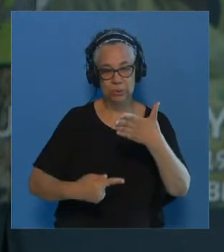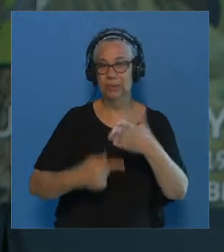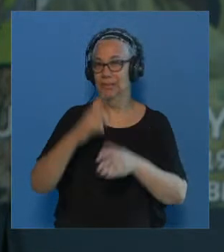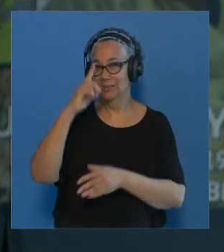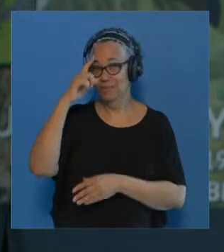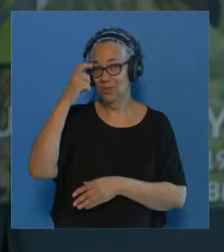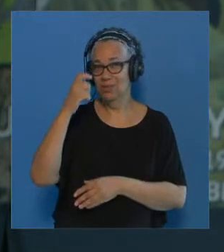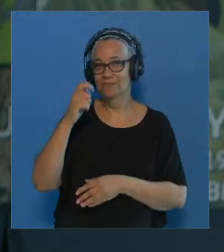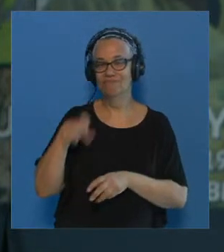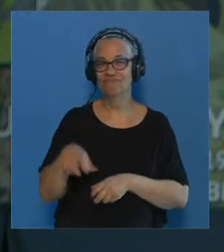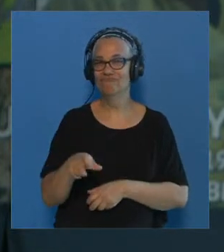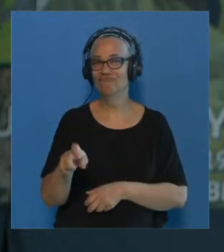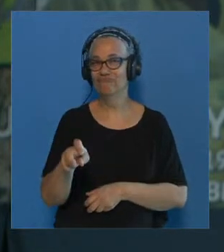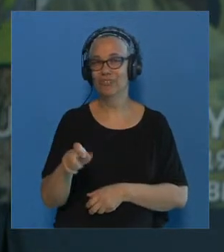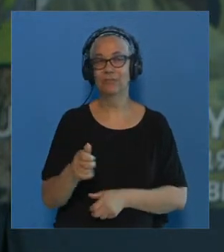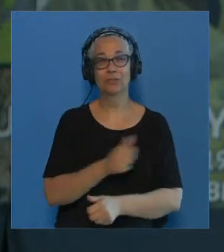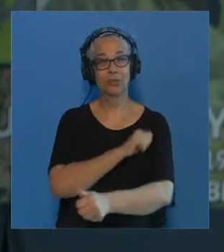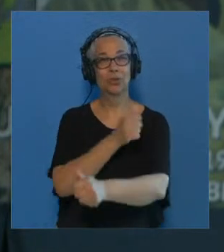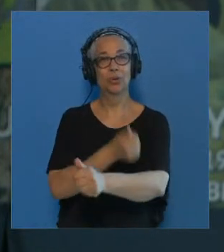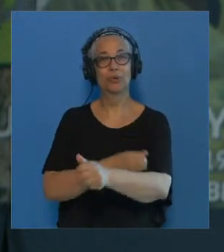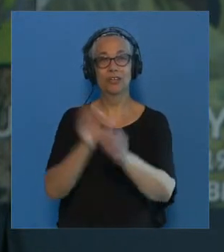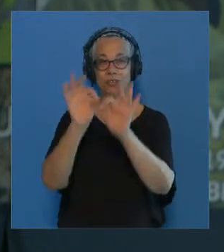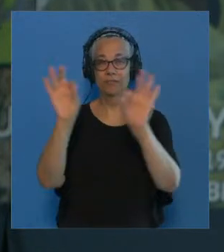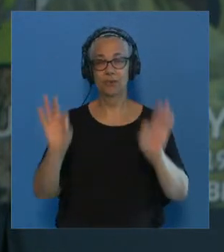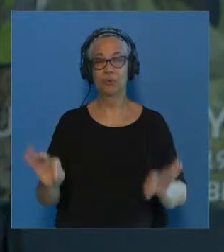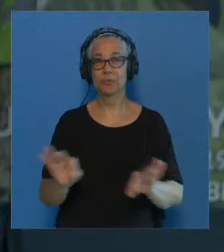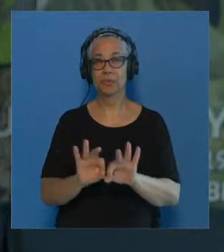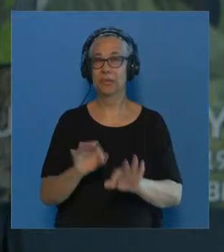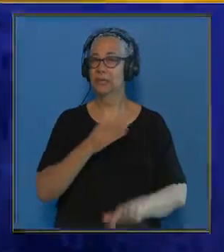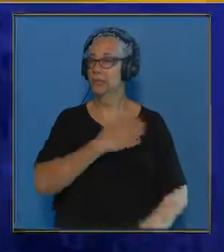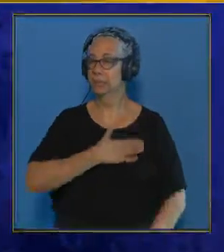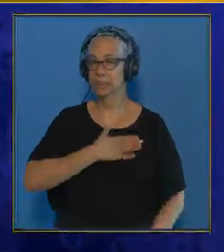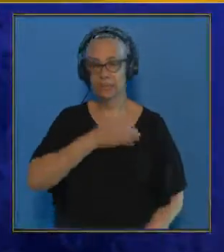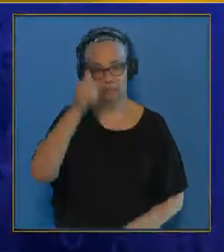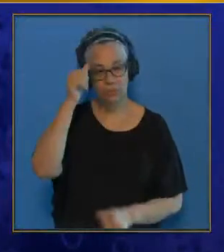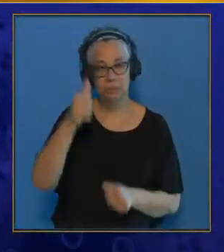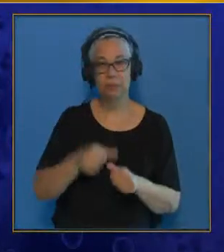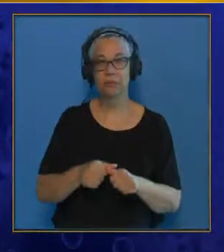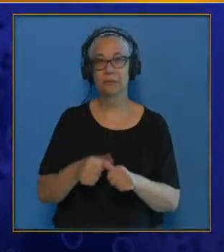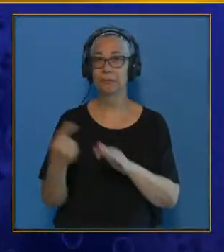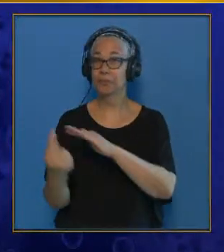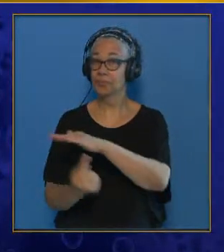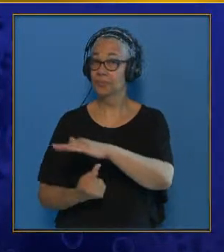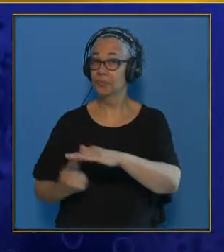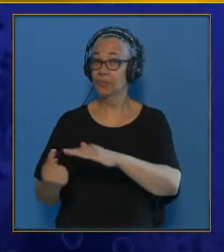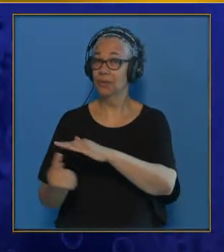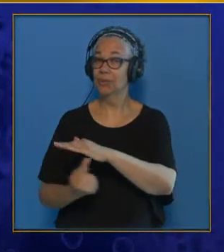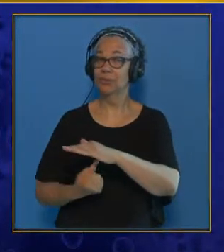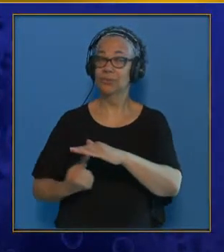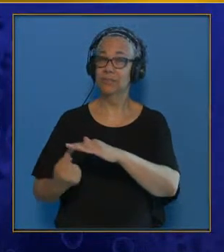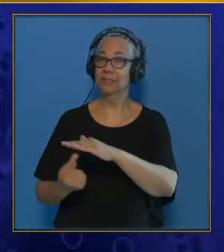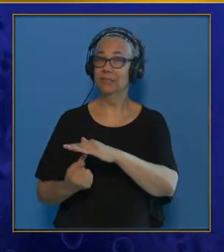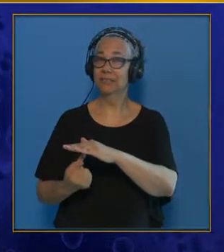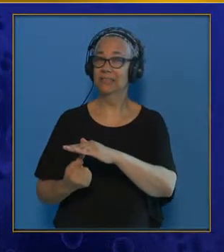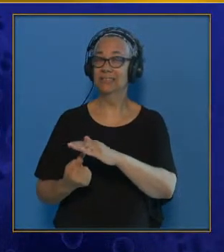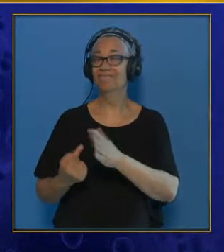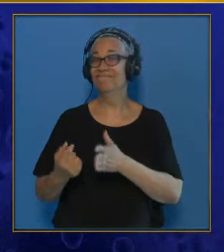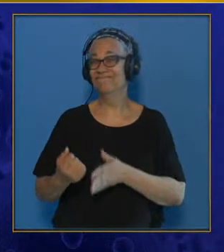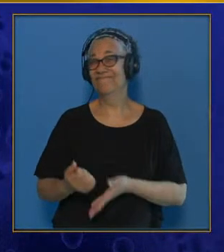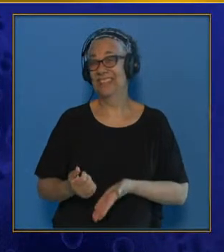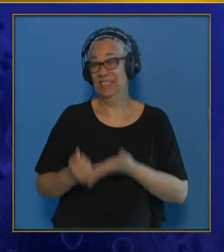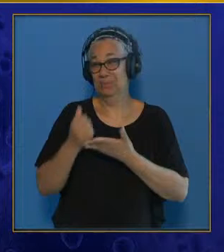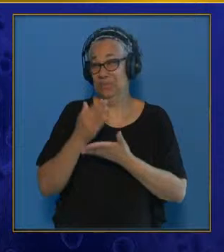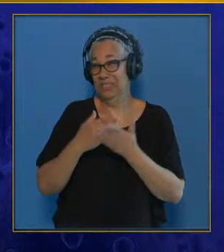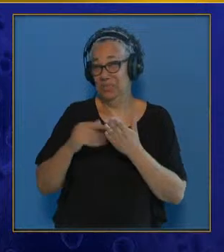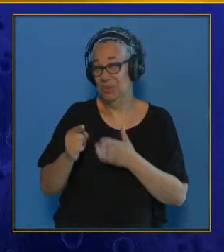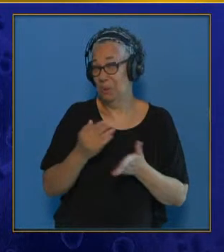travel authorization forms. As a reminder, quarantine keeps someone who might have been exposed to the